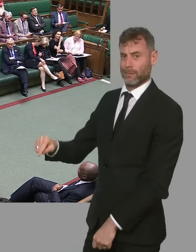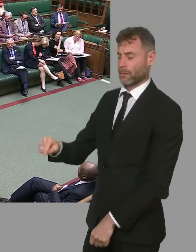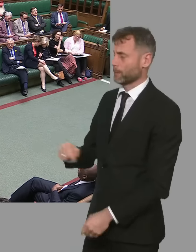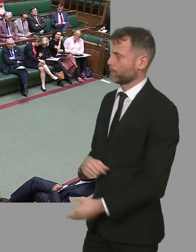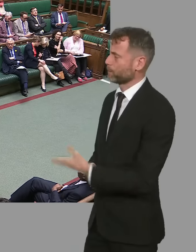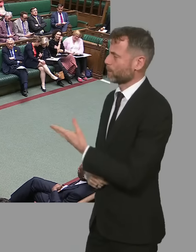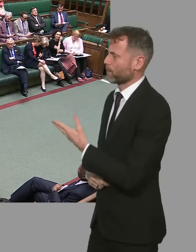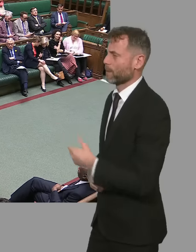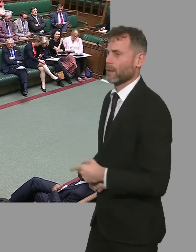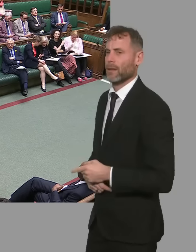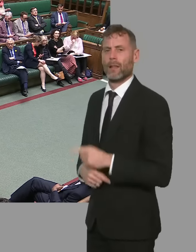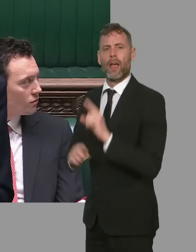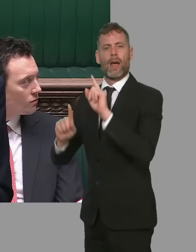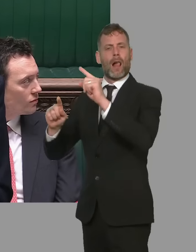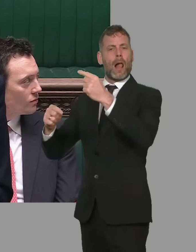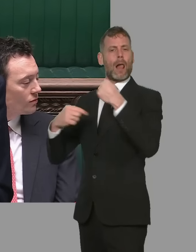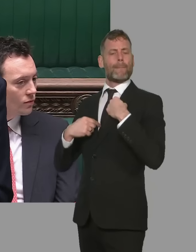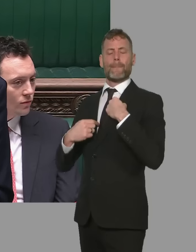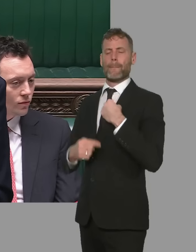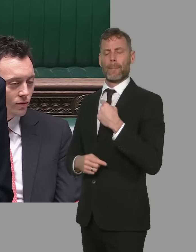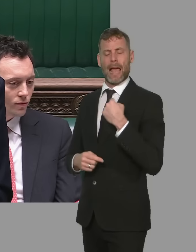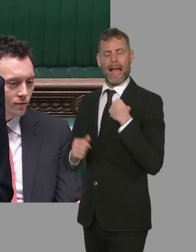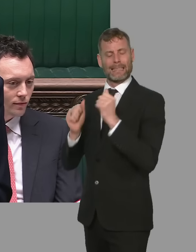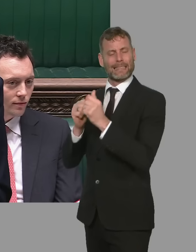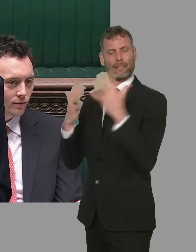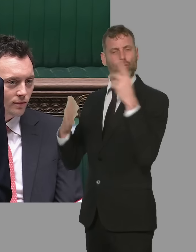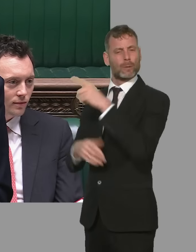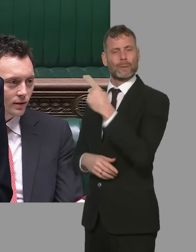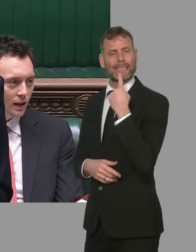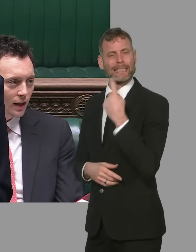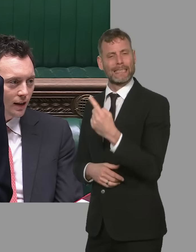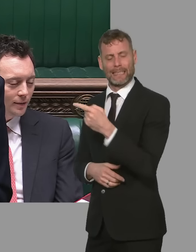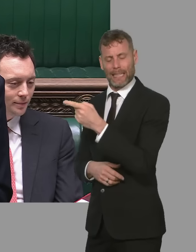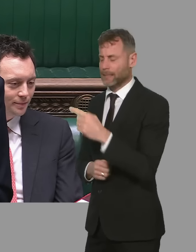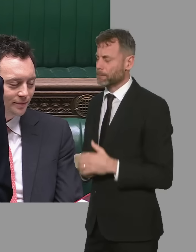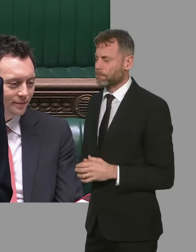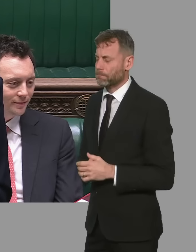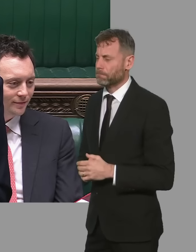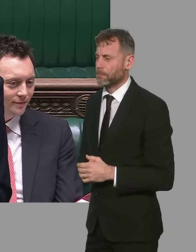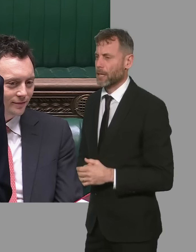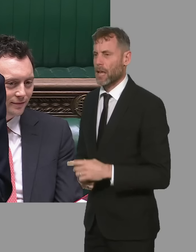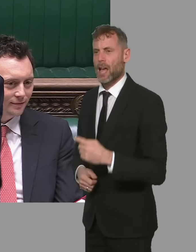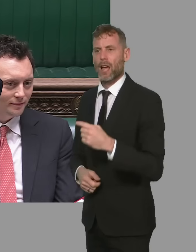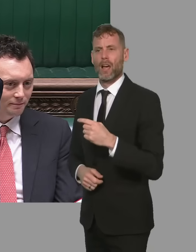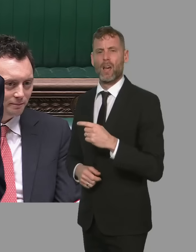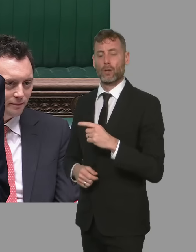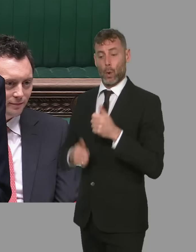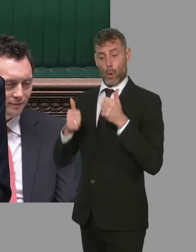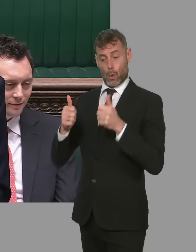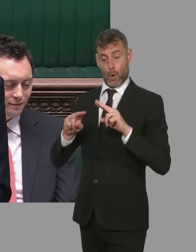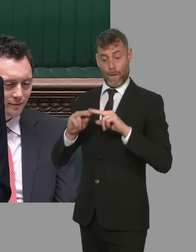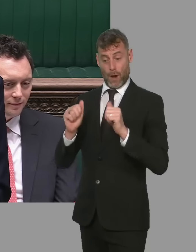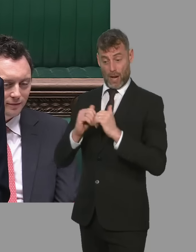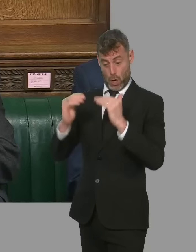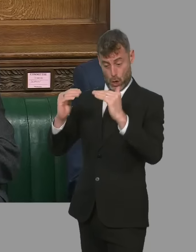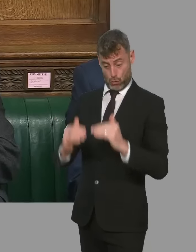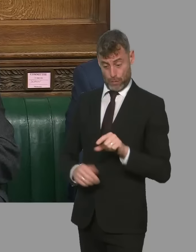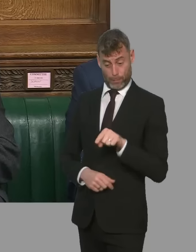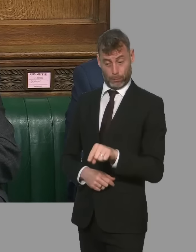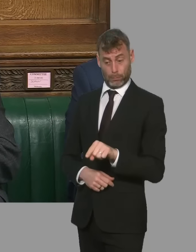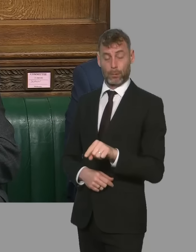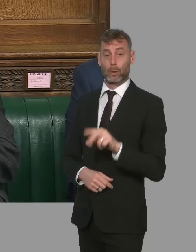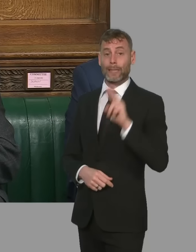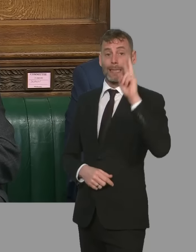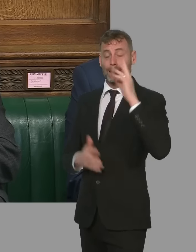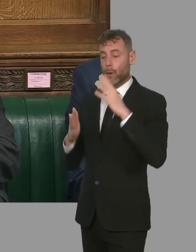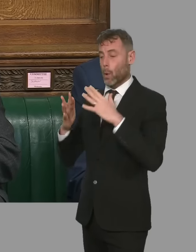gentleman advances, either in relation to the Good Friday Agreement. When it comes to the Windsor framework, those who advocated to leave the